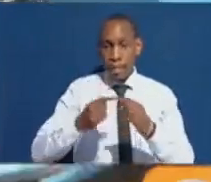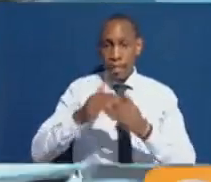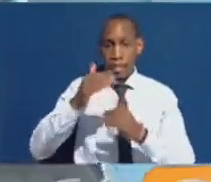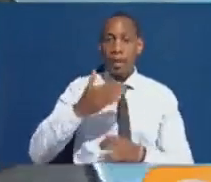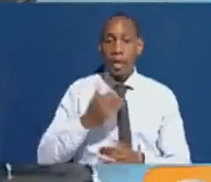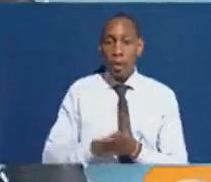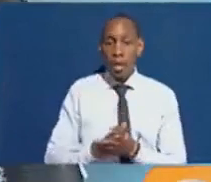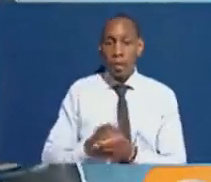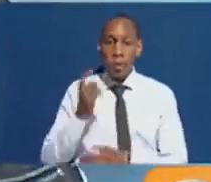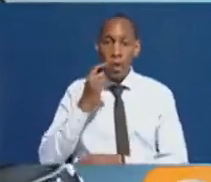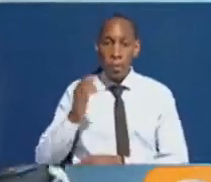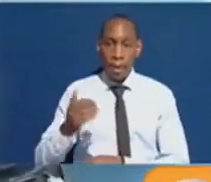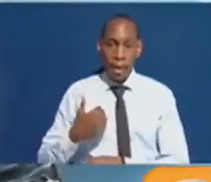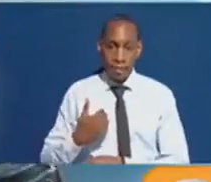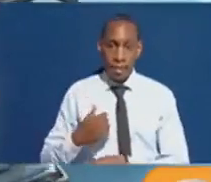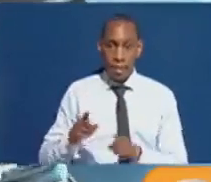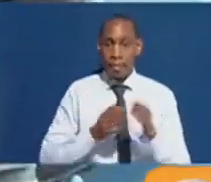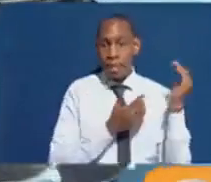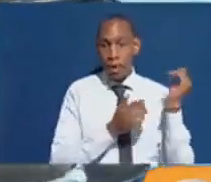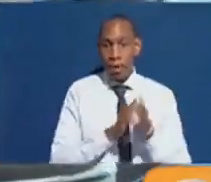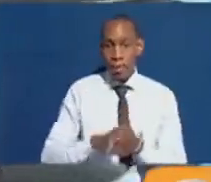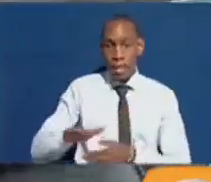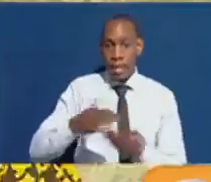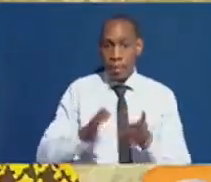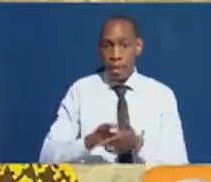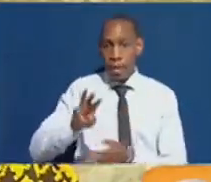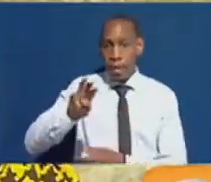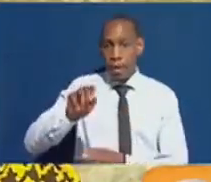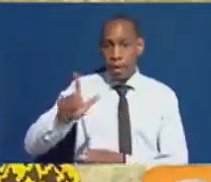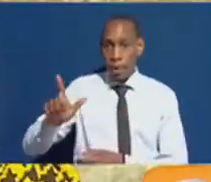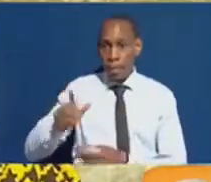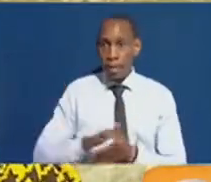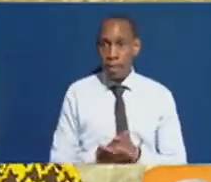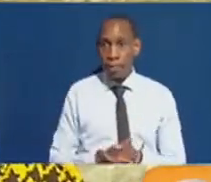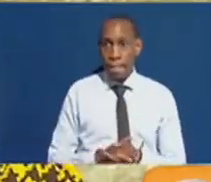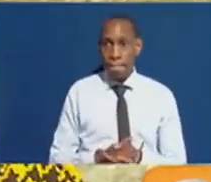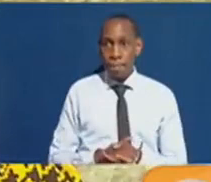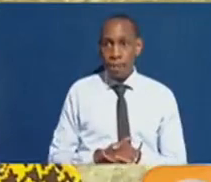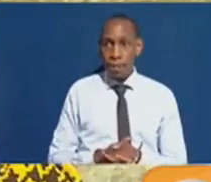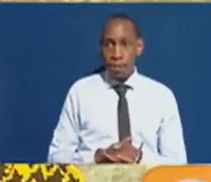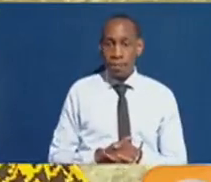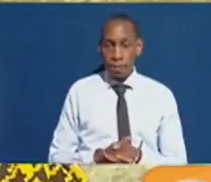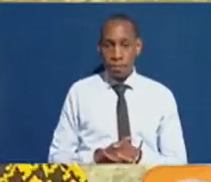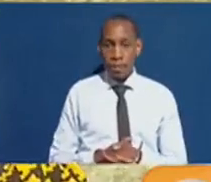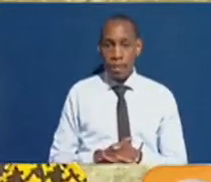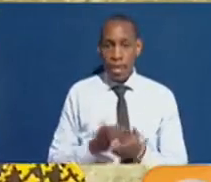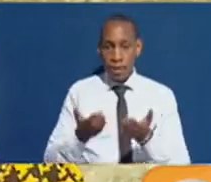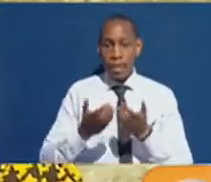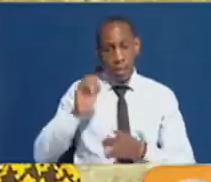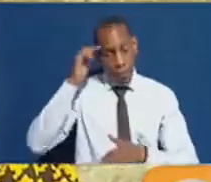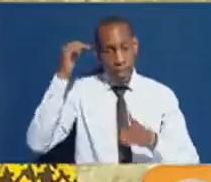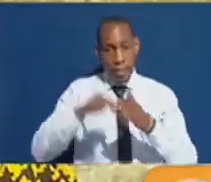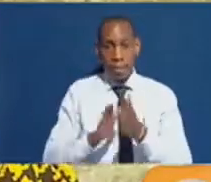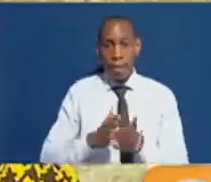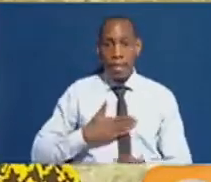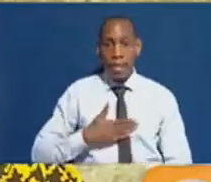store. And I'm hoping to have my physical stores in like malls. You can't come up with something in your comfort zone. So even if you're afraid, I think that